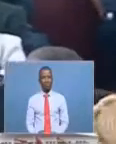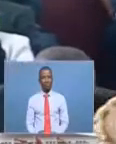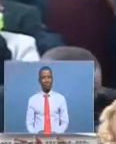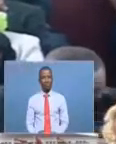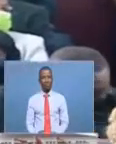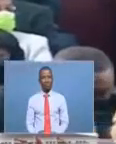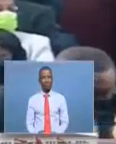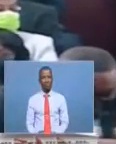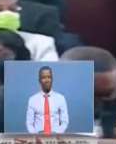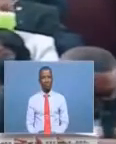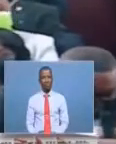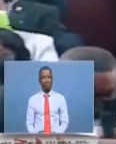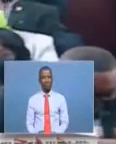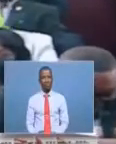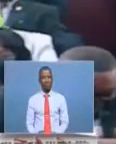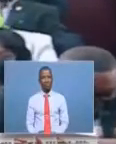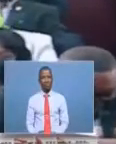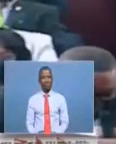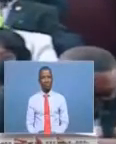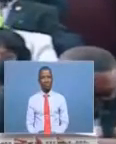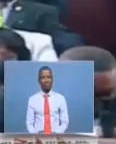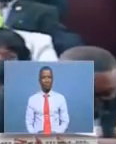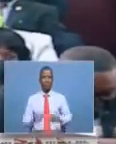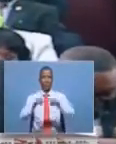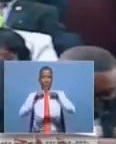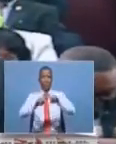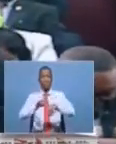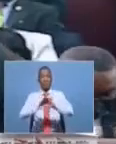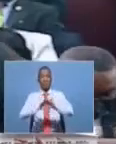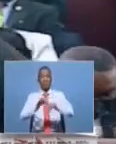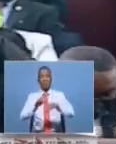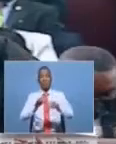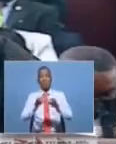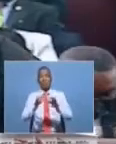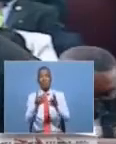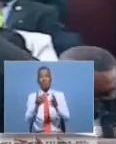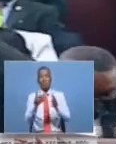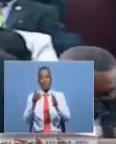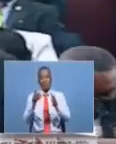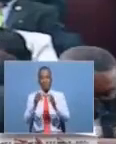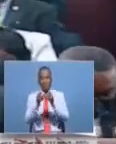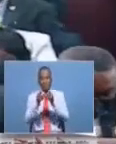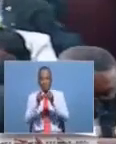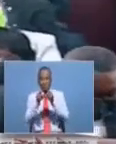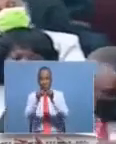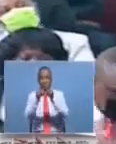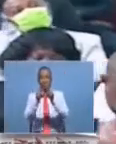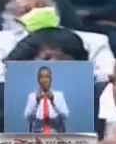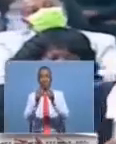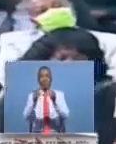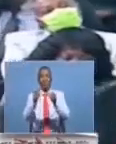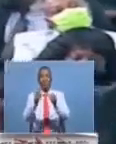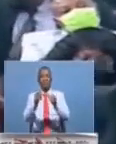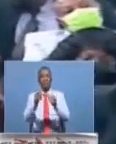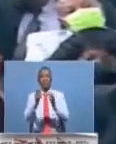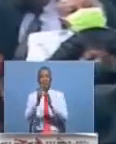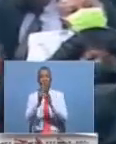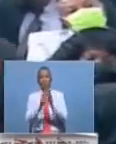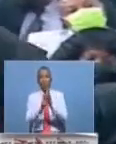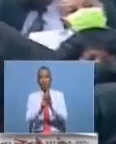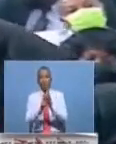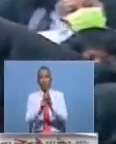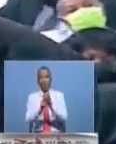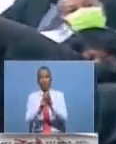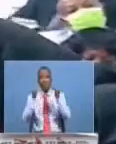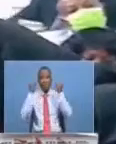is related to the reliance that your lordships place, and that came